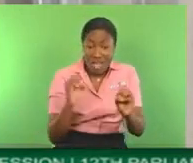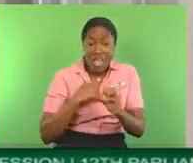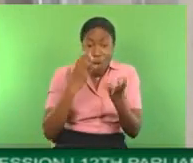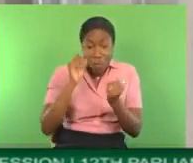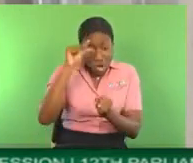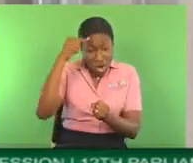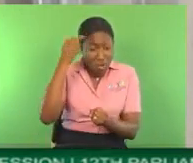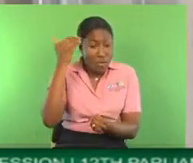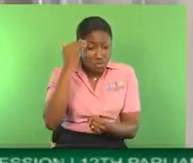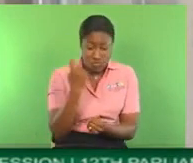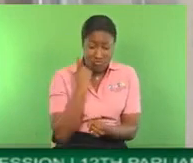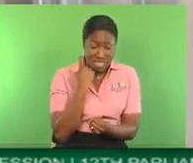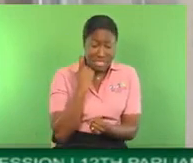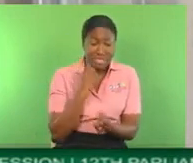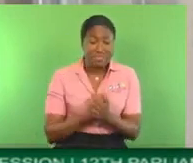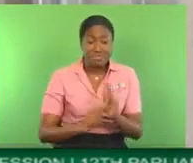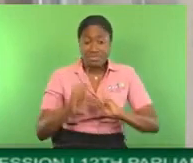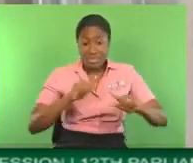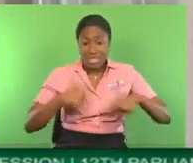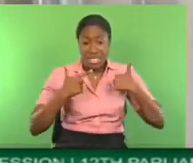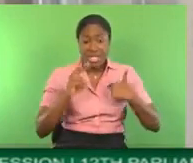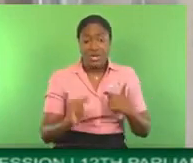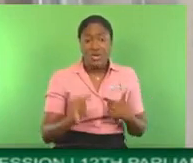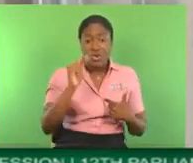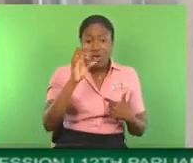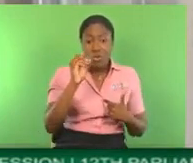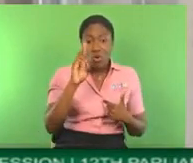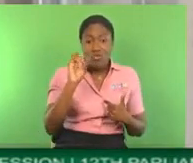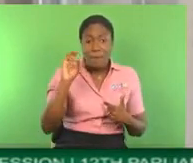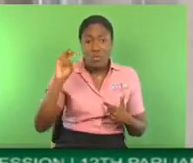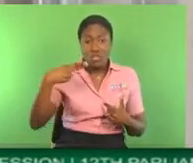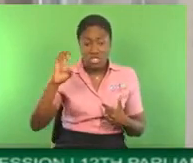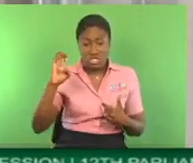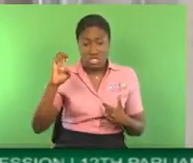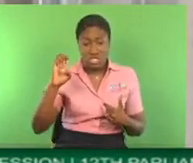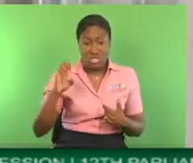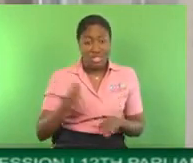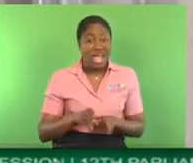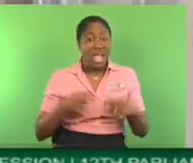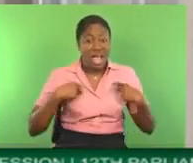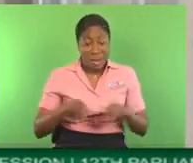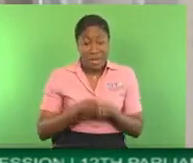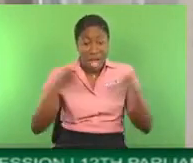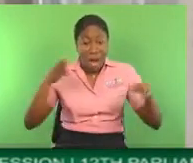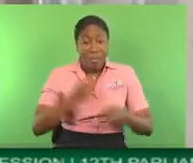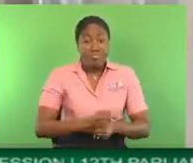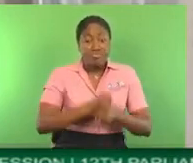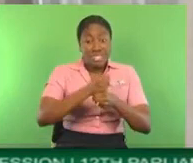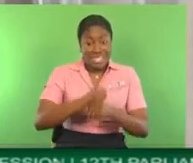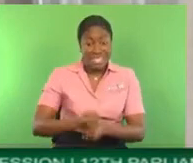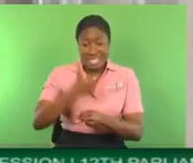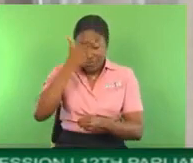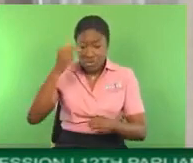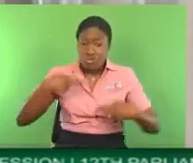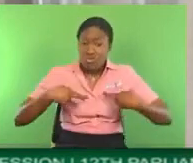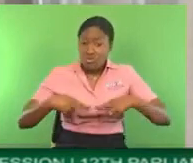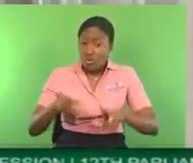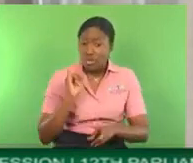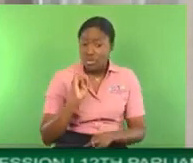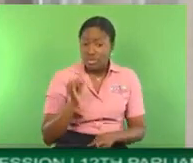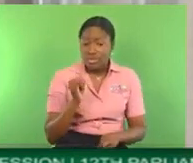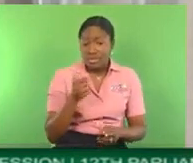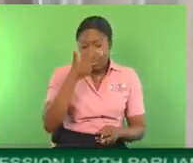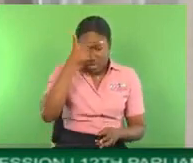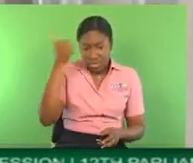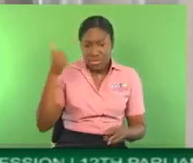just recently the residents of North Oropuch staged a massive protest due to conditions of the roads, because